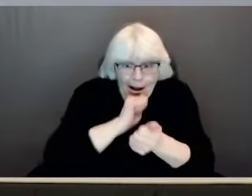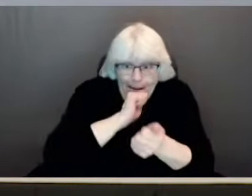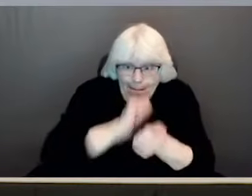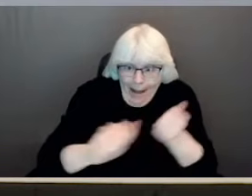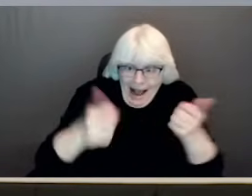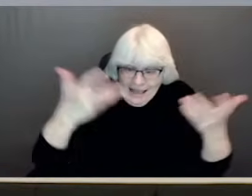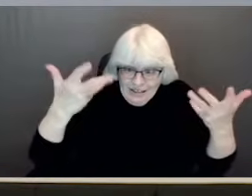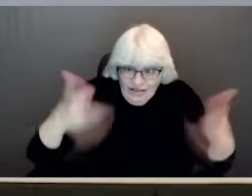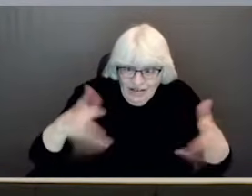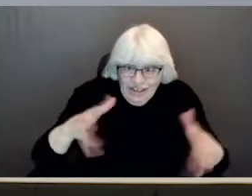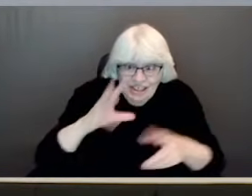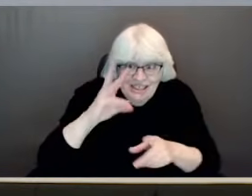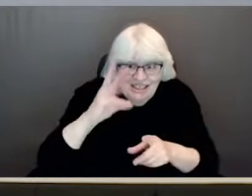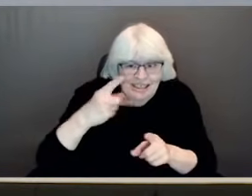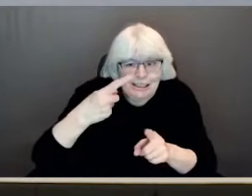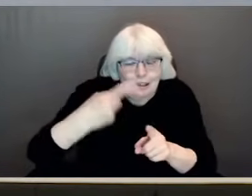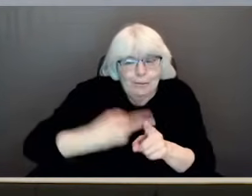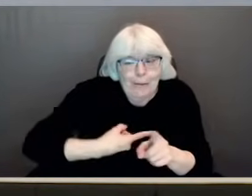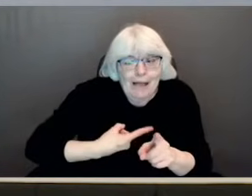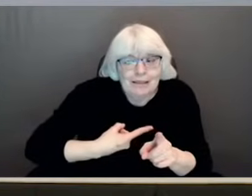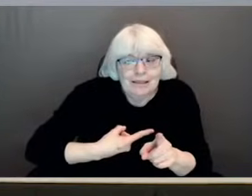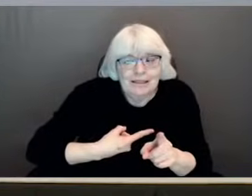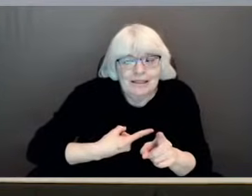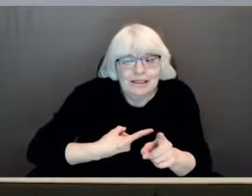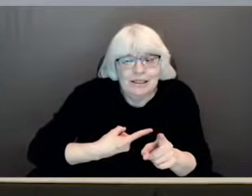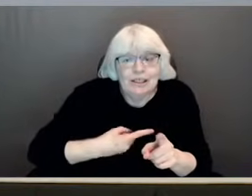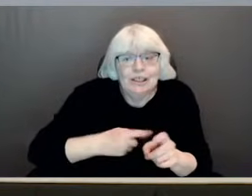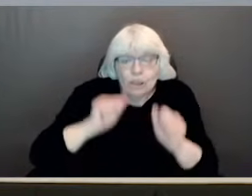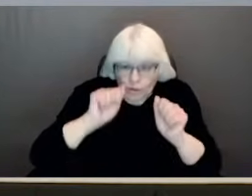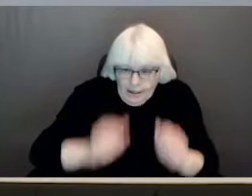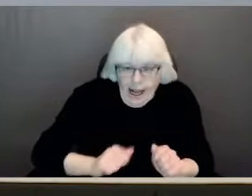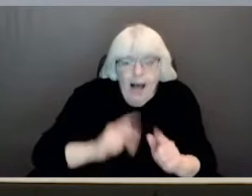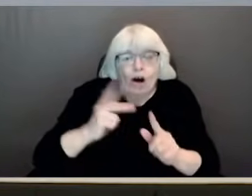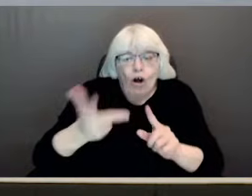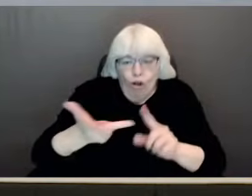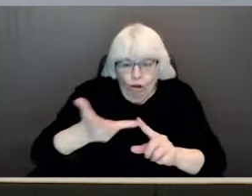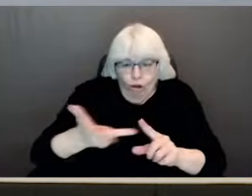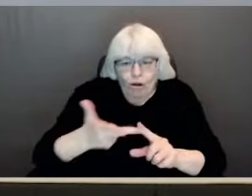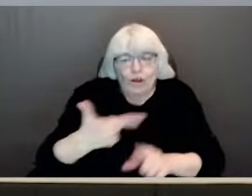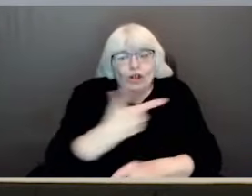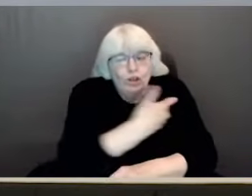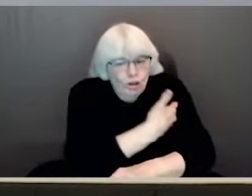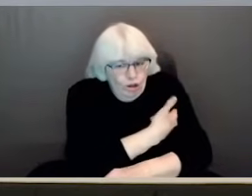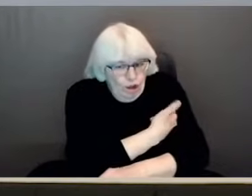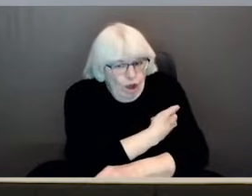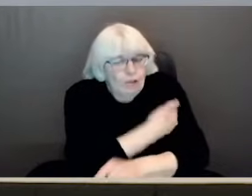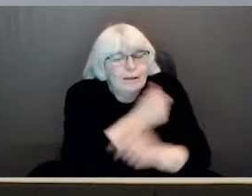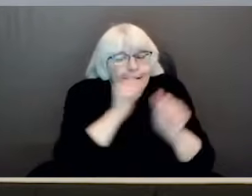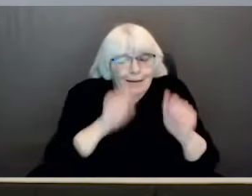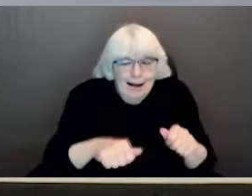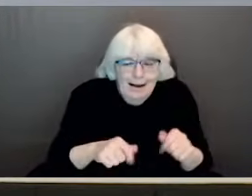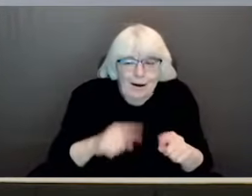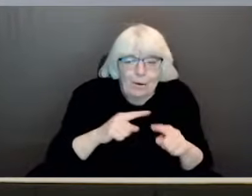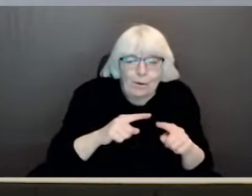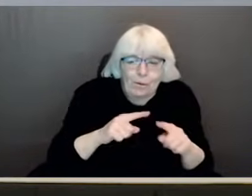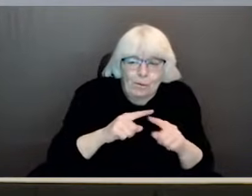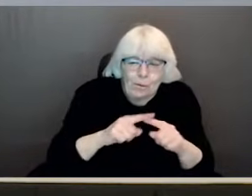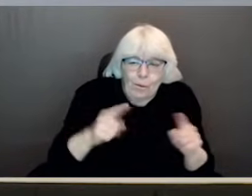between their first and second doses, so 28 days or less. So a number of our healthcare workers who work